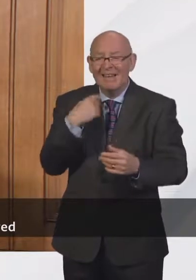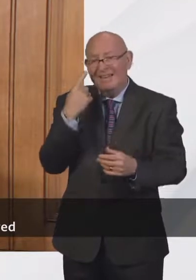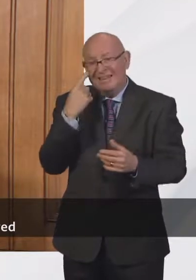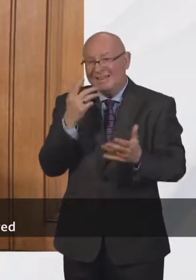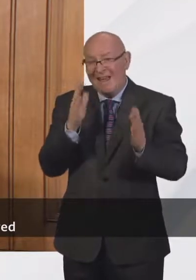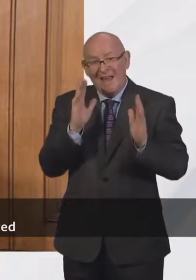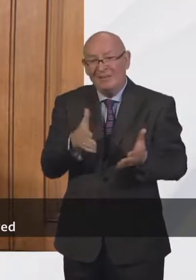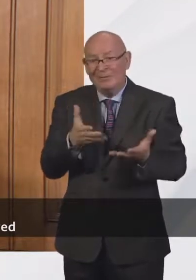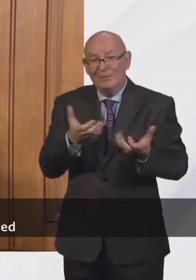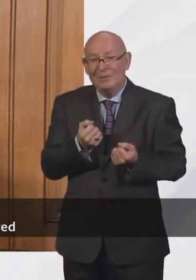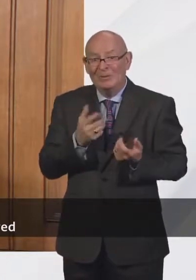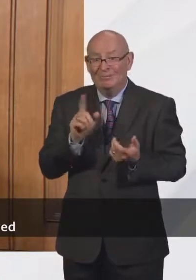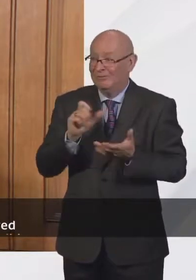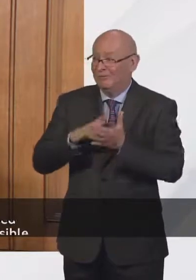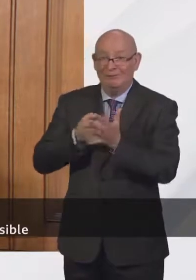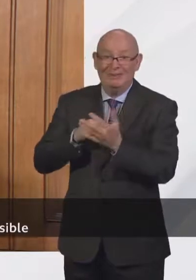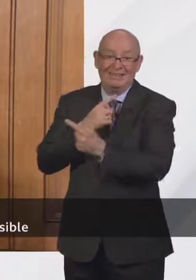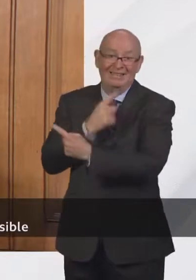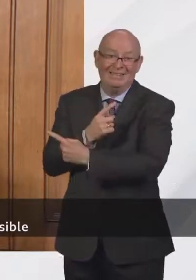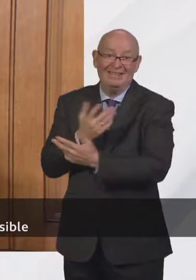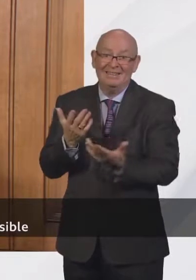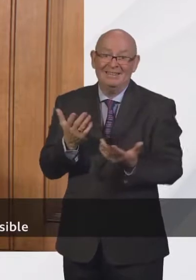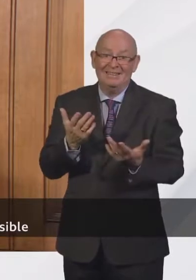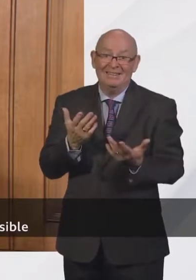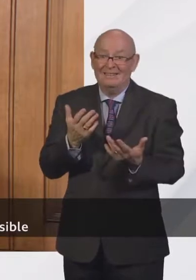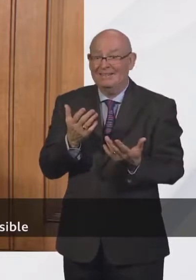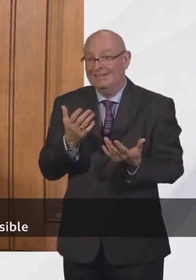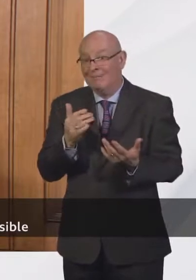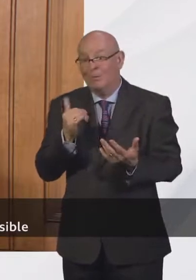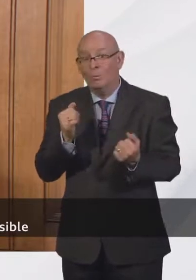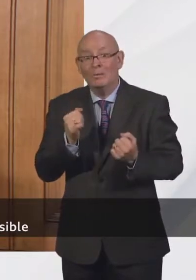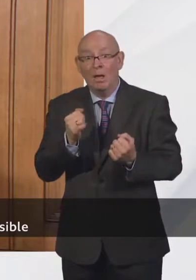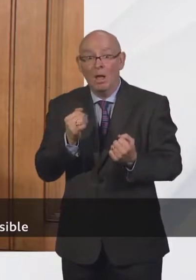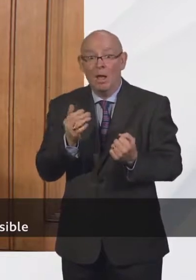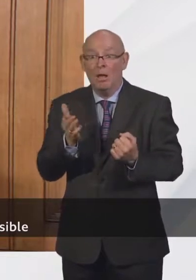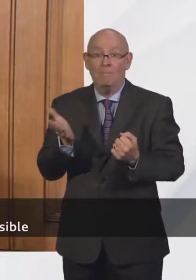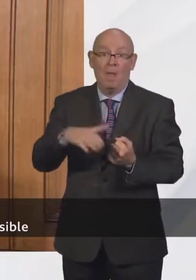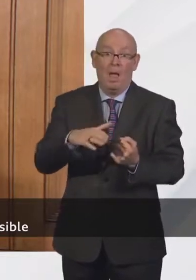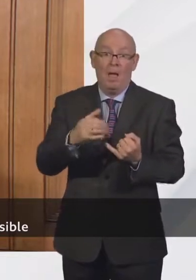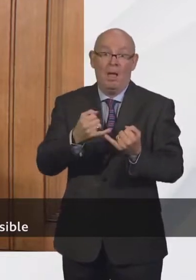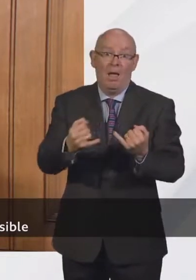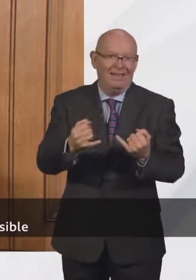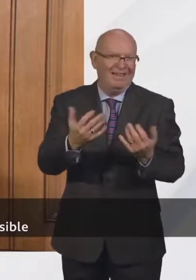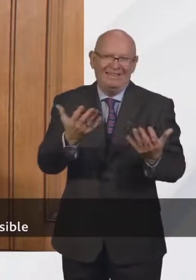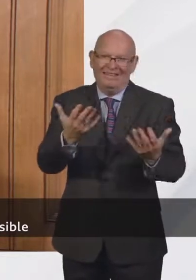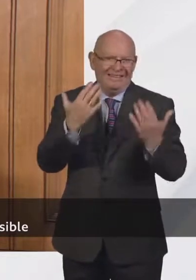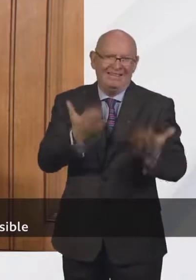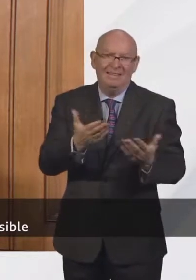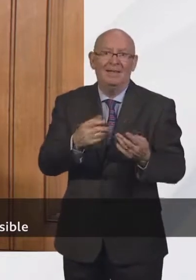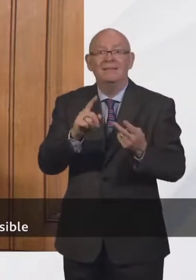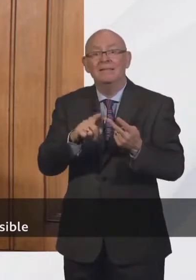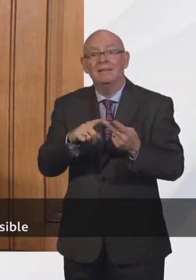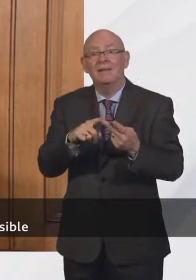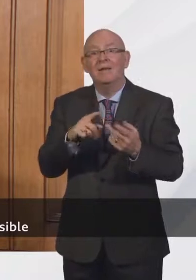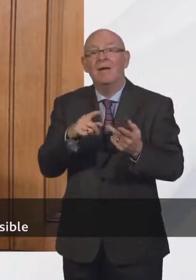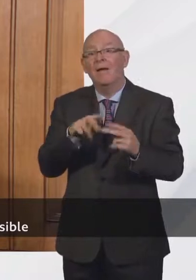the world, some of them in the UK, and the most advanced probably is the one in the UK from Oxford. Those vaccine projects, of course, we can't bet on any